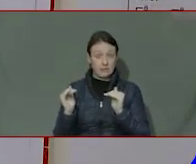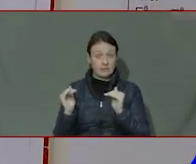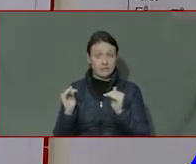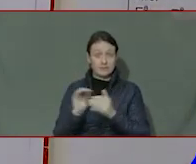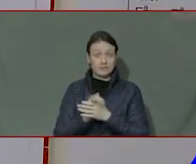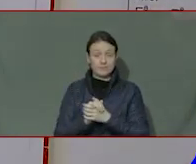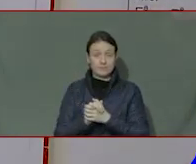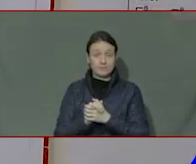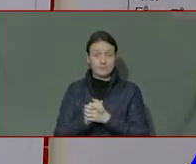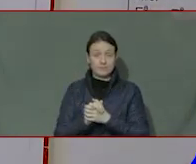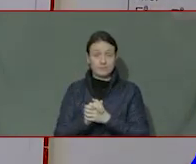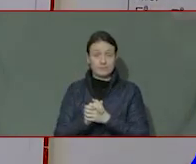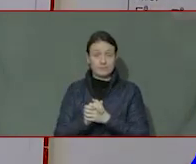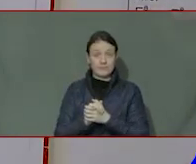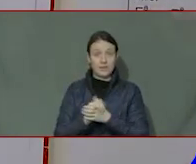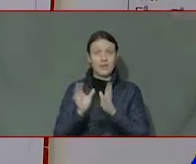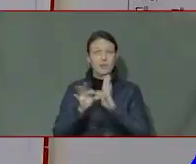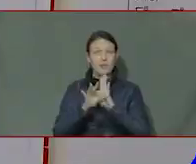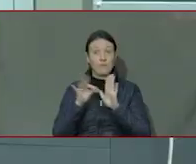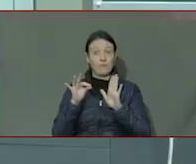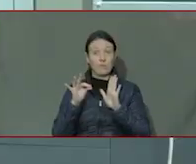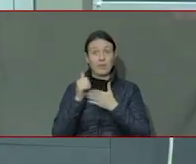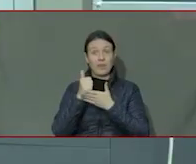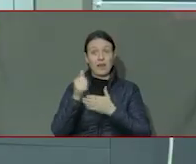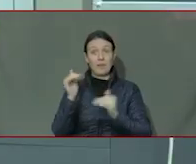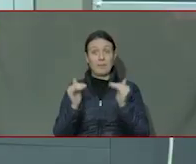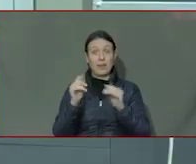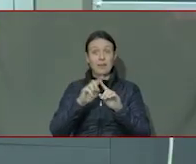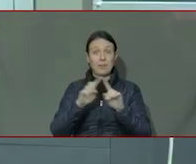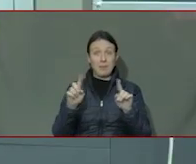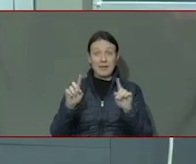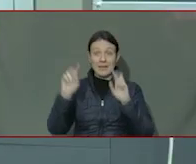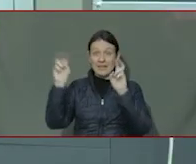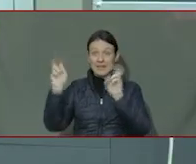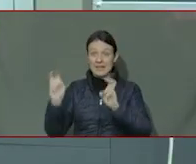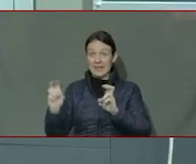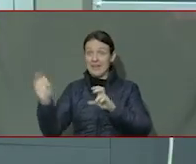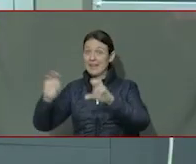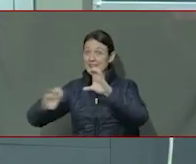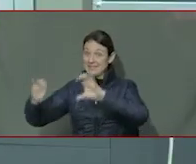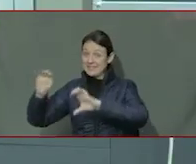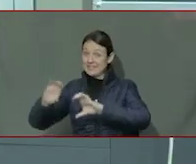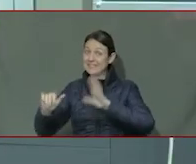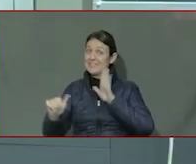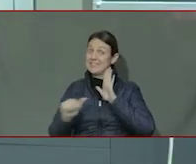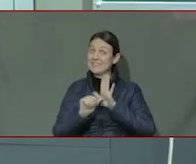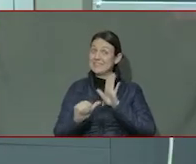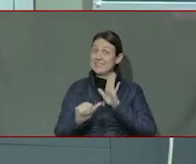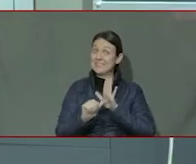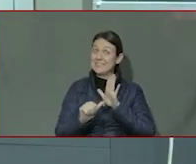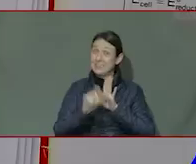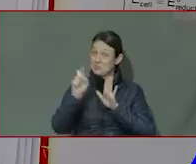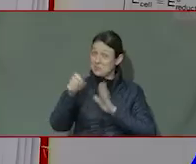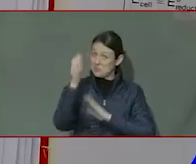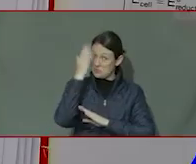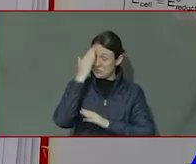sorry, it's also going to be important when it comes to electrochemistry. Okay, so you need to know your ions.